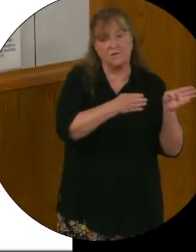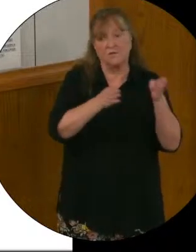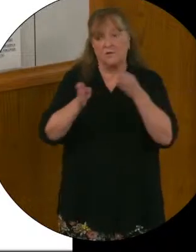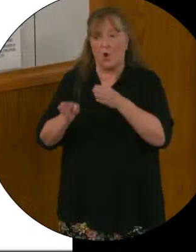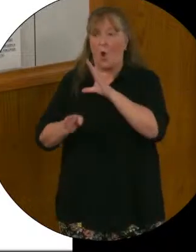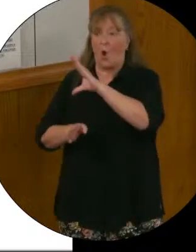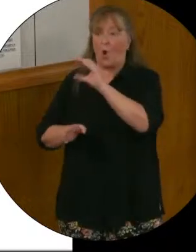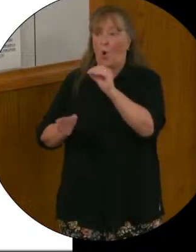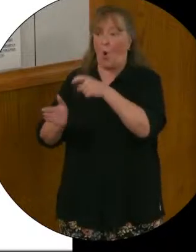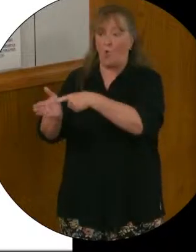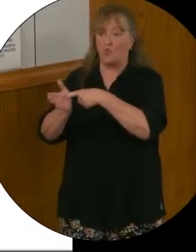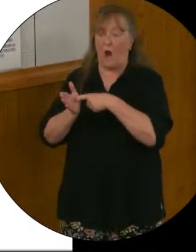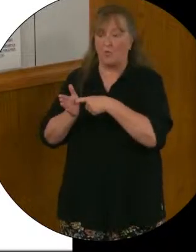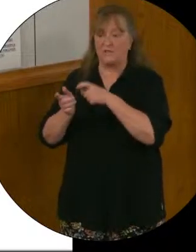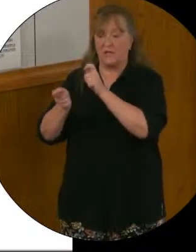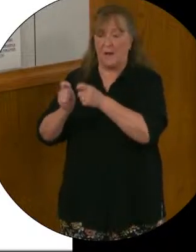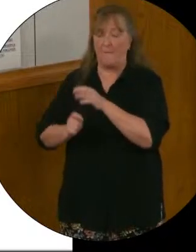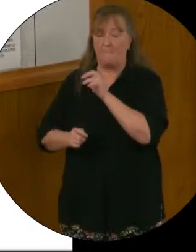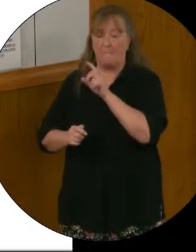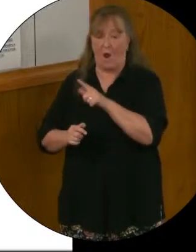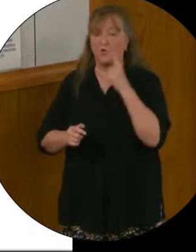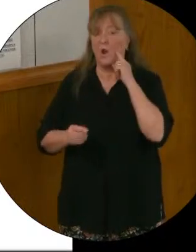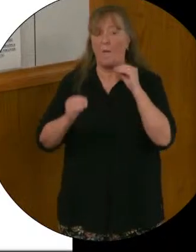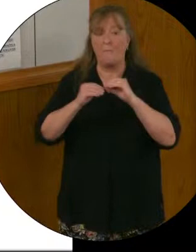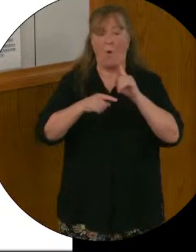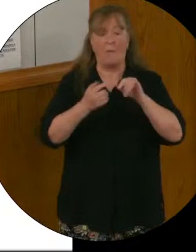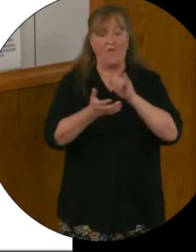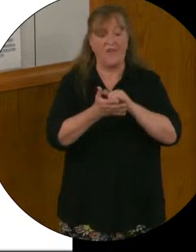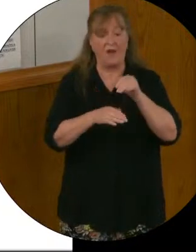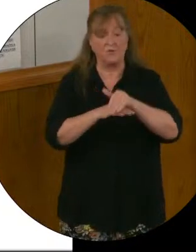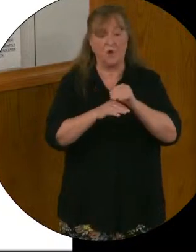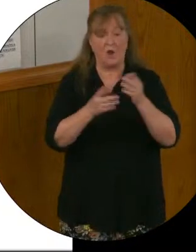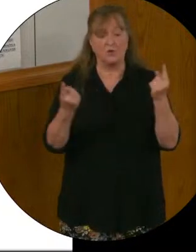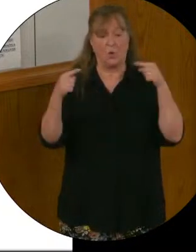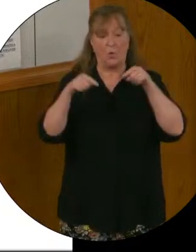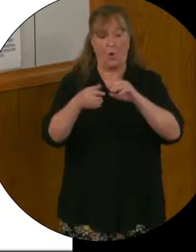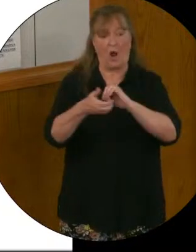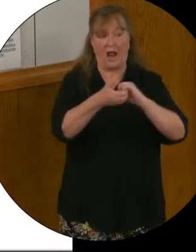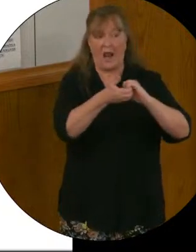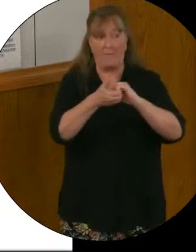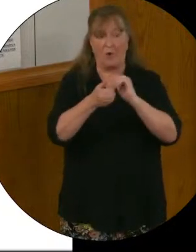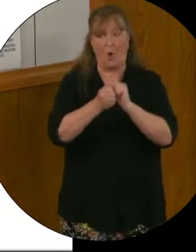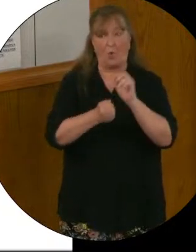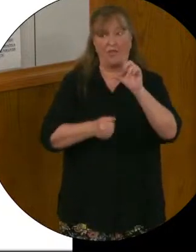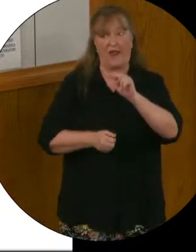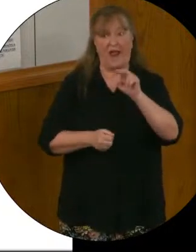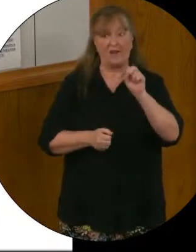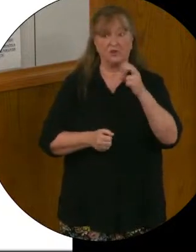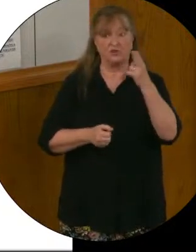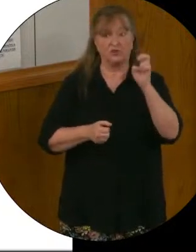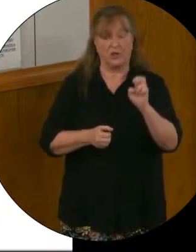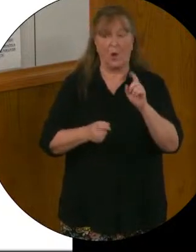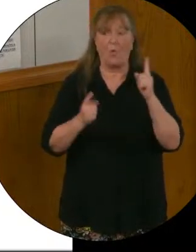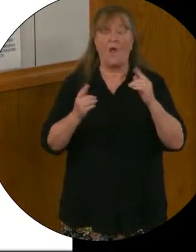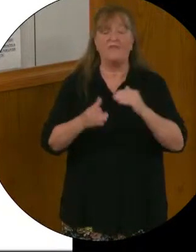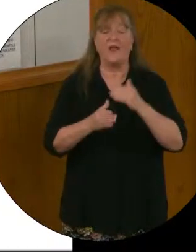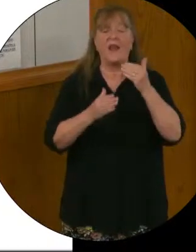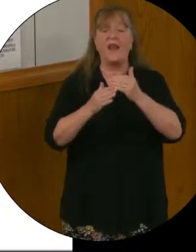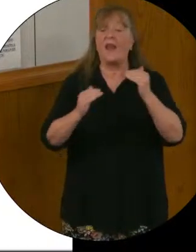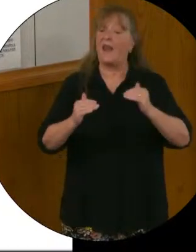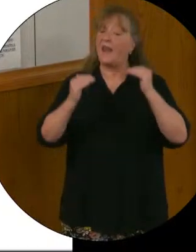model. So you'll hear more details on that this evening and how we're collaborating with NSHE on what the next level